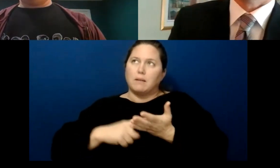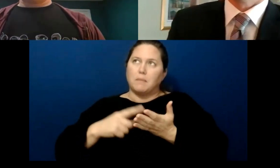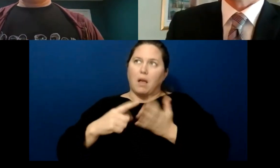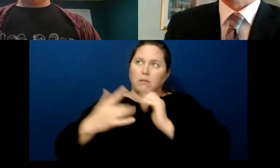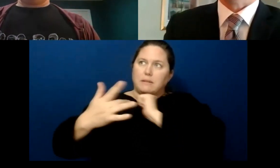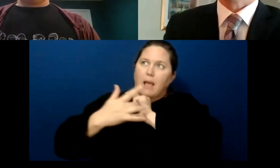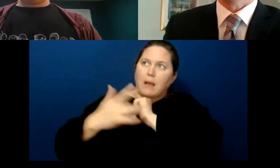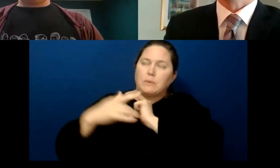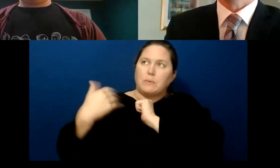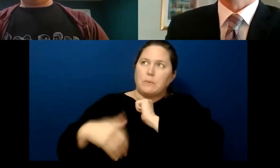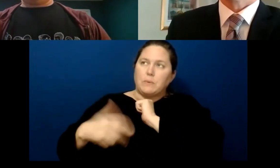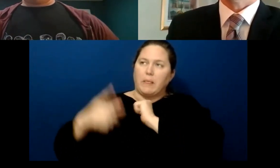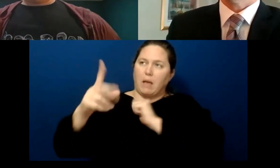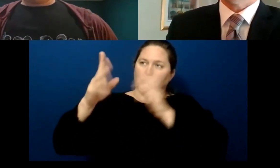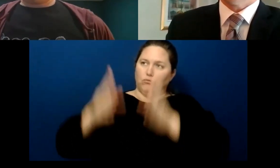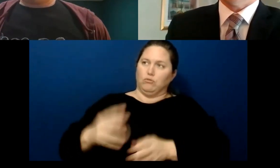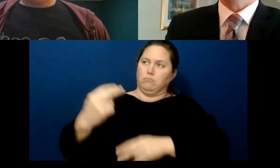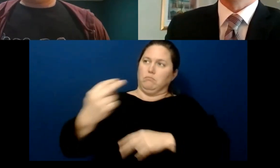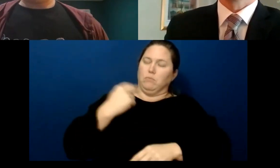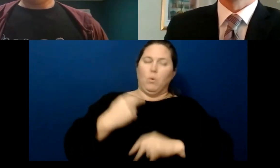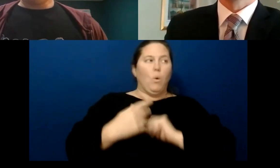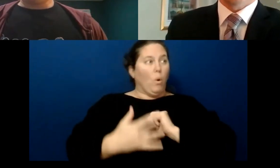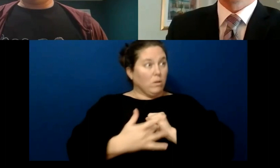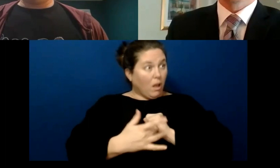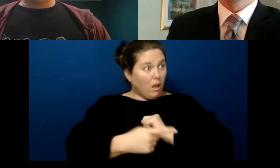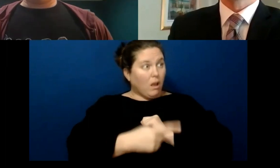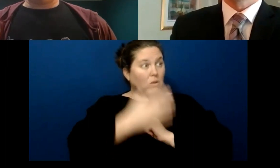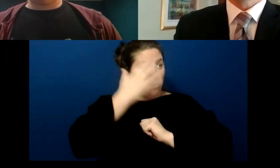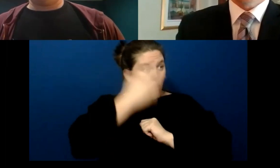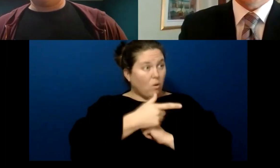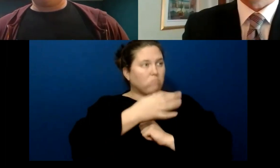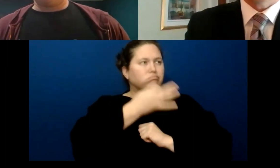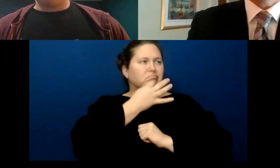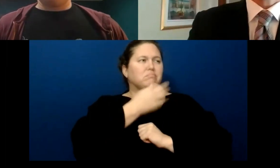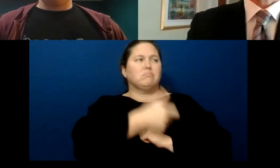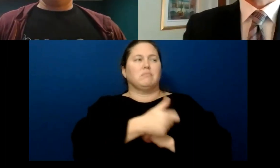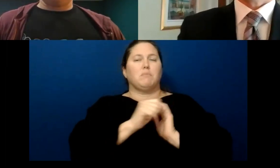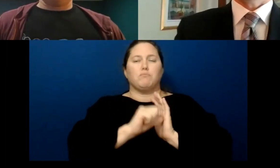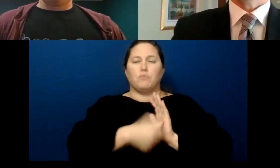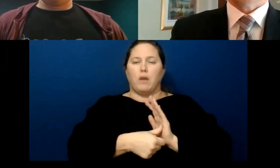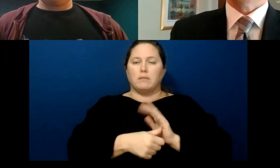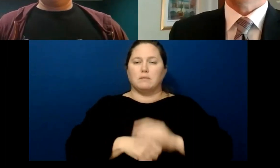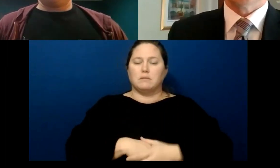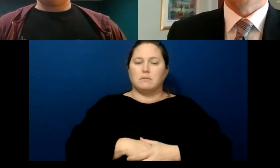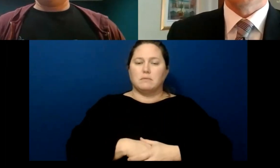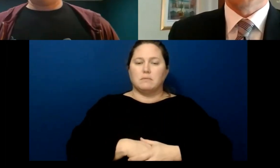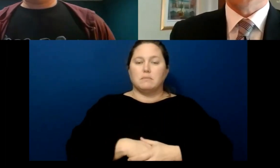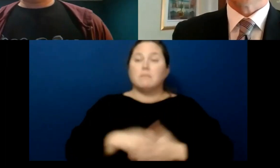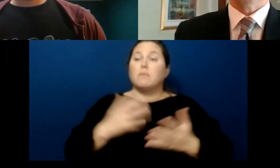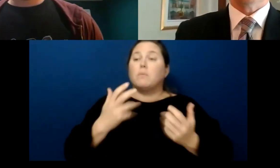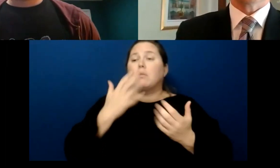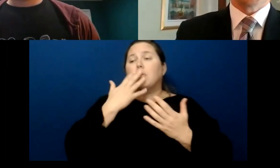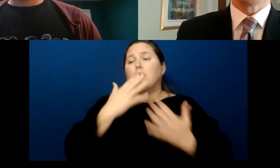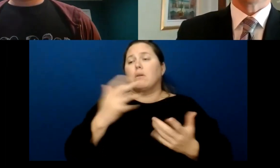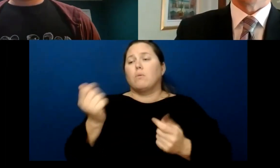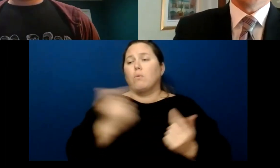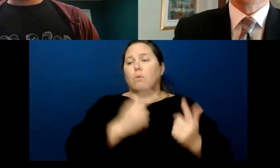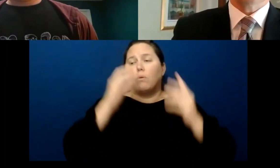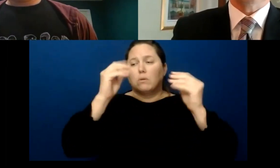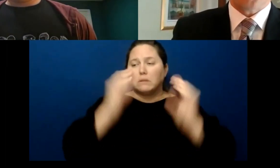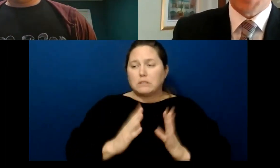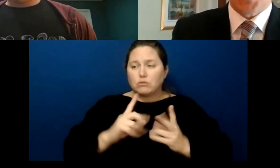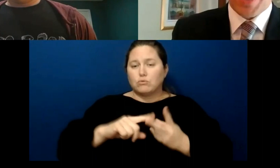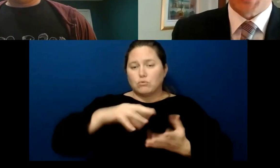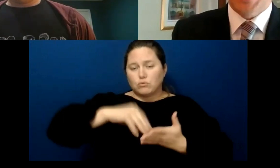that's a great answer, a great way to wrap up. Again, thank you to everyone who was here. I want to thank all the teachers and students for submitting questions. We